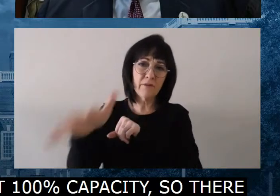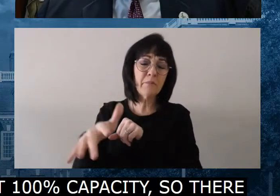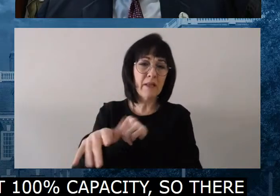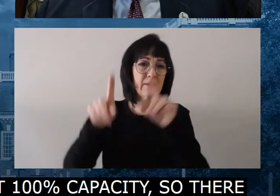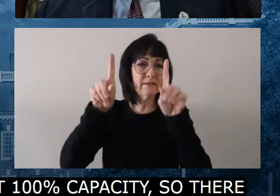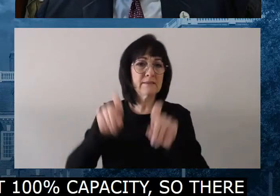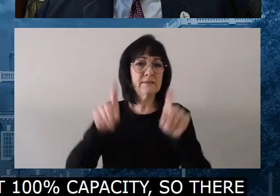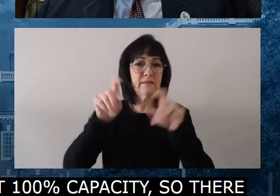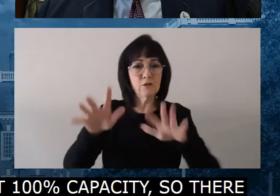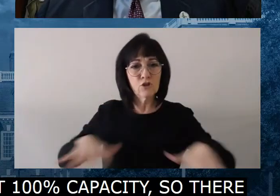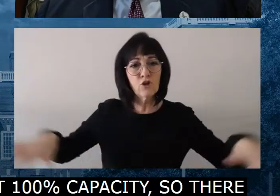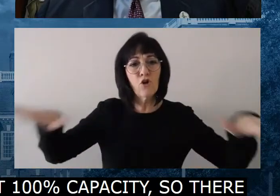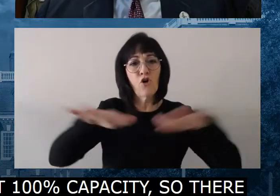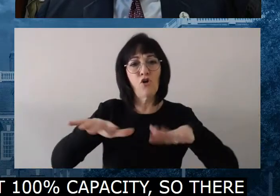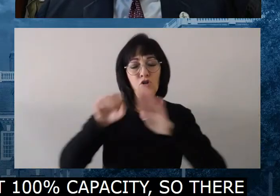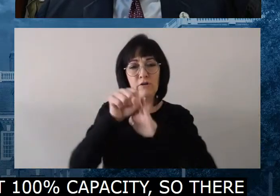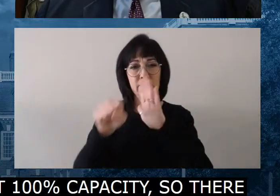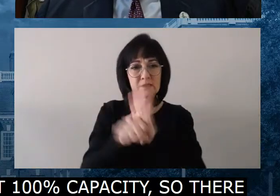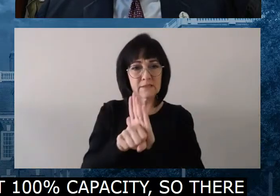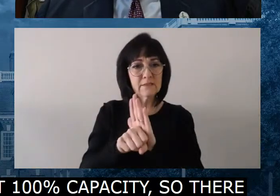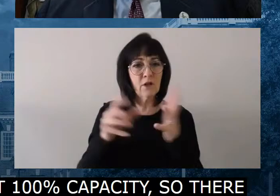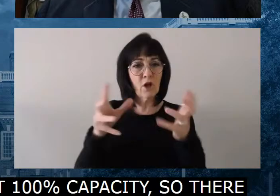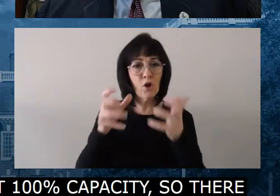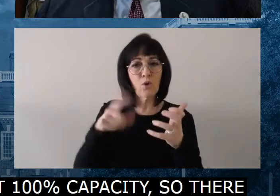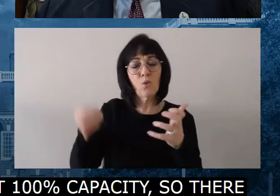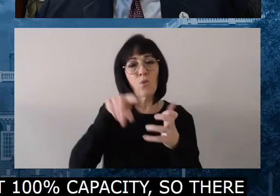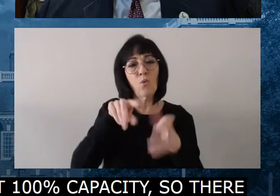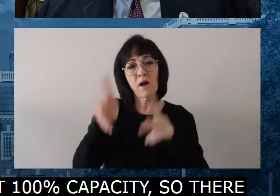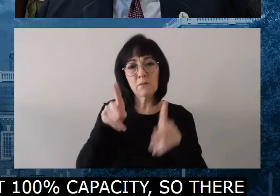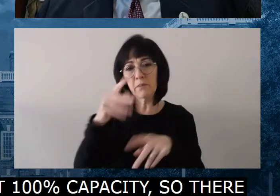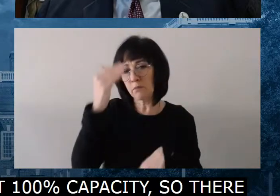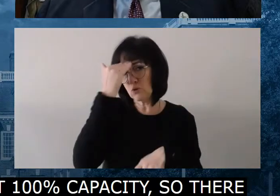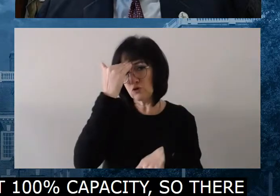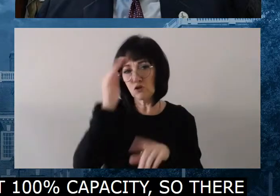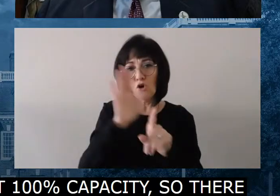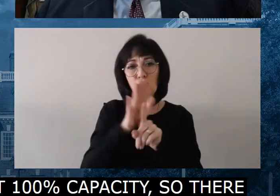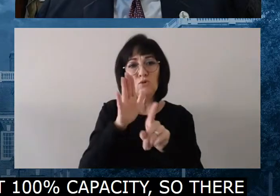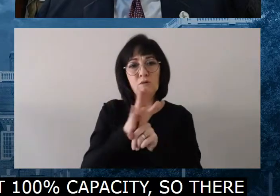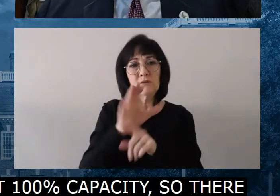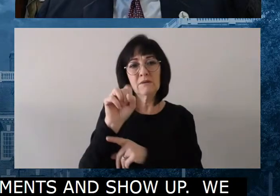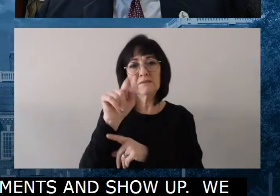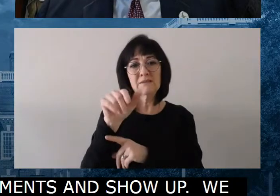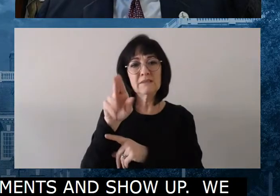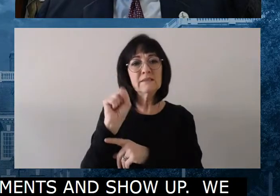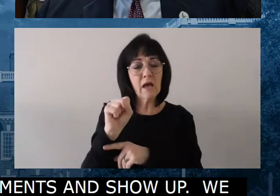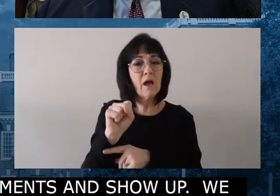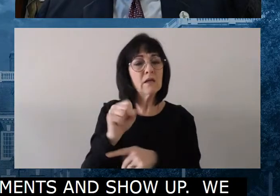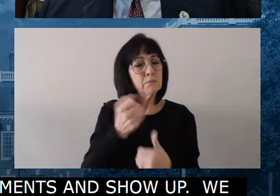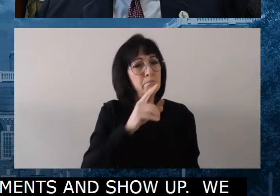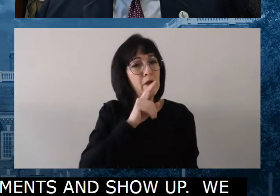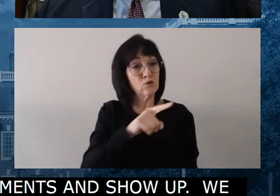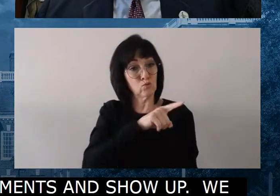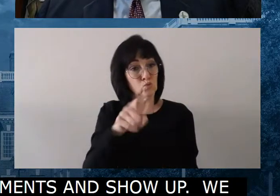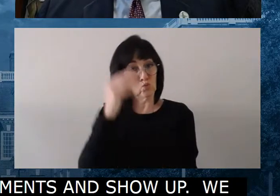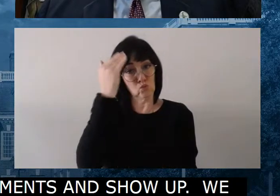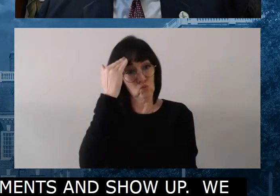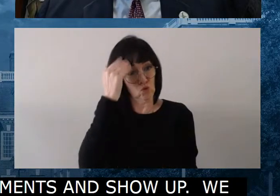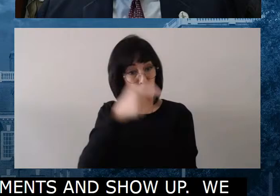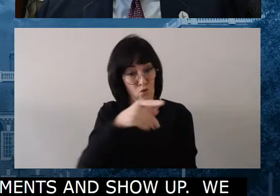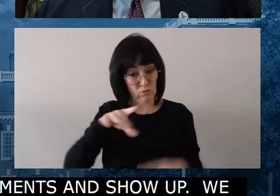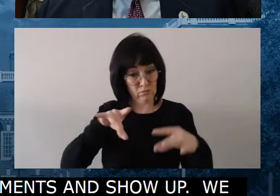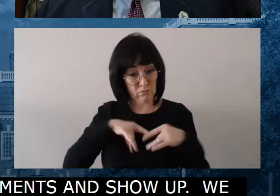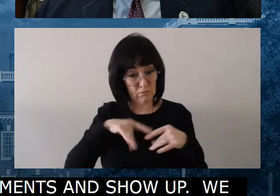to make sure people know their status. Check out de.gov/get-tested to find the locations closest to them